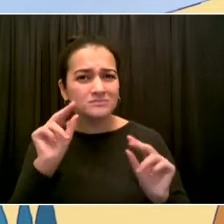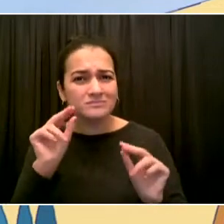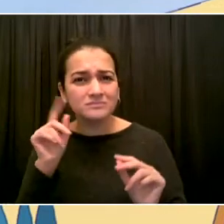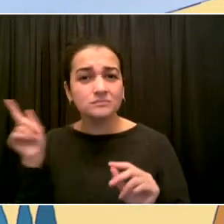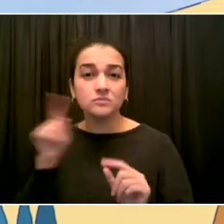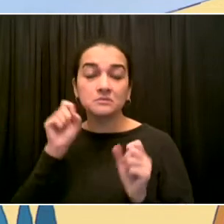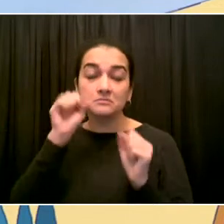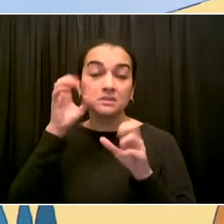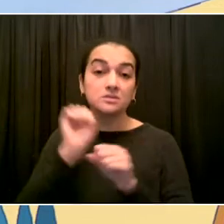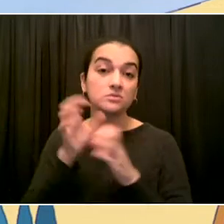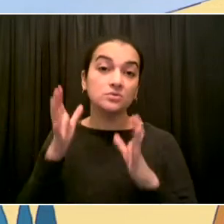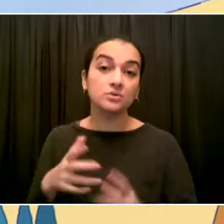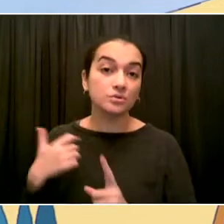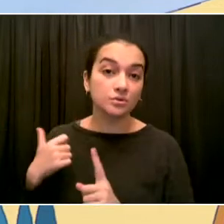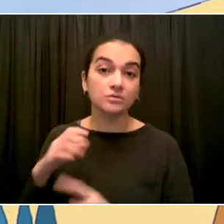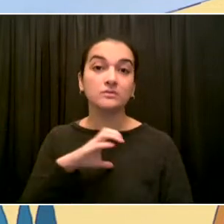Banks.